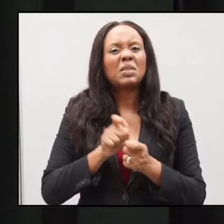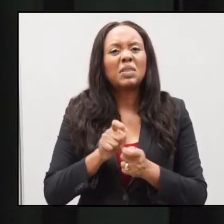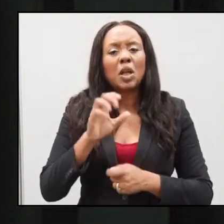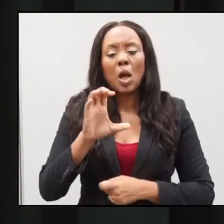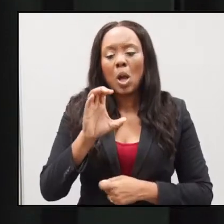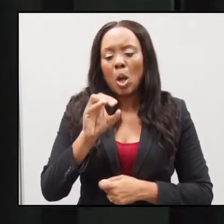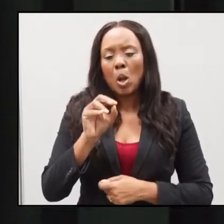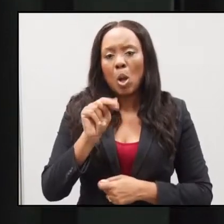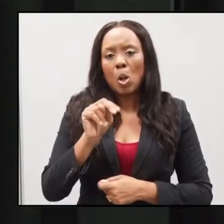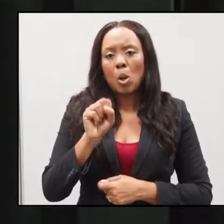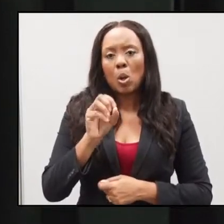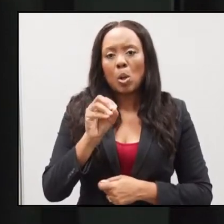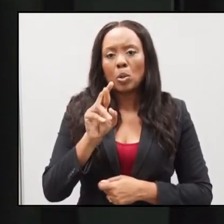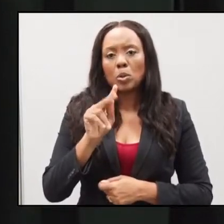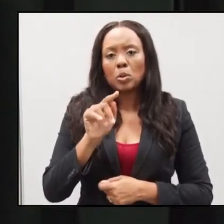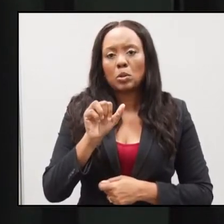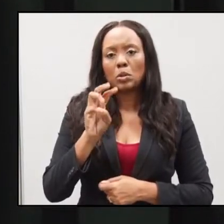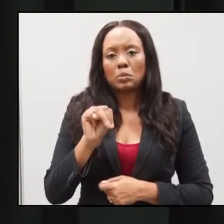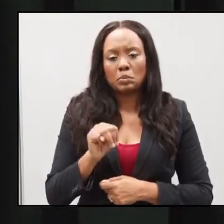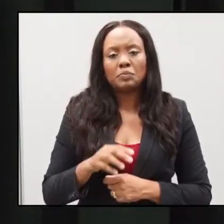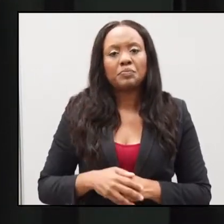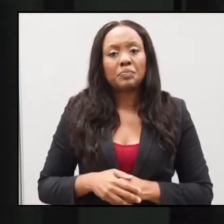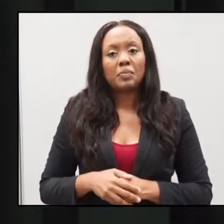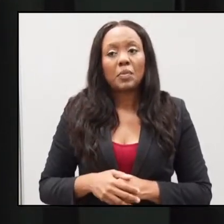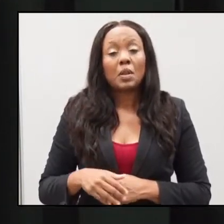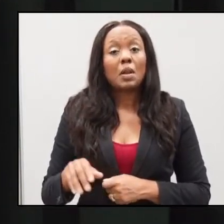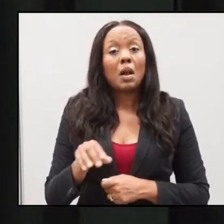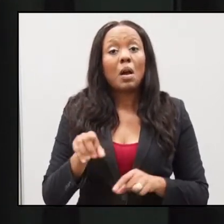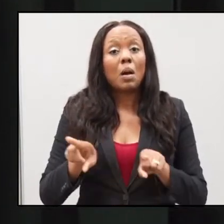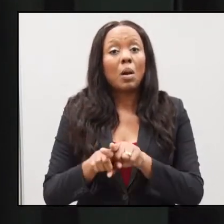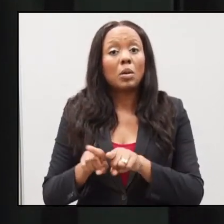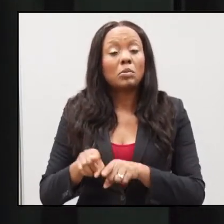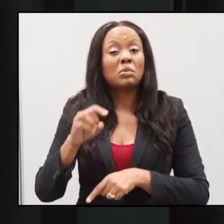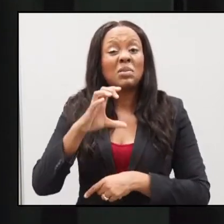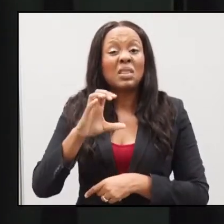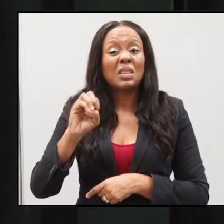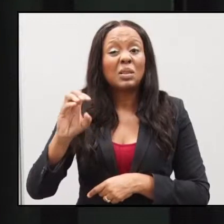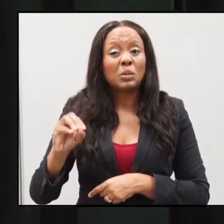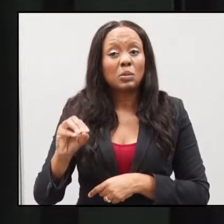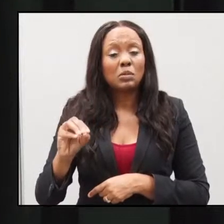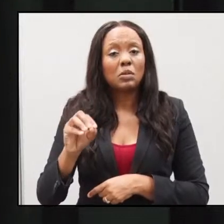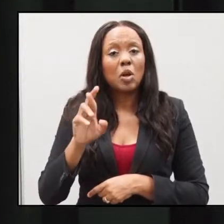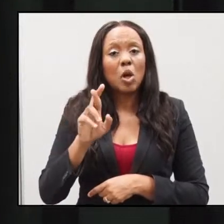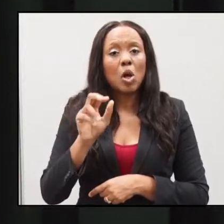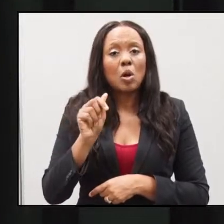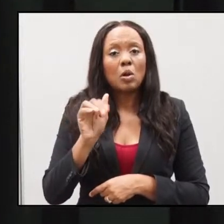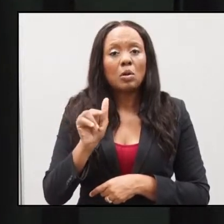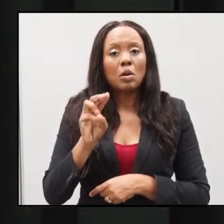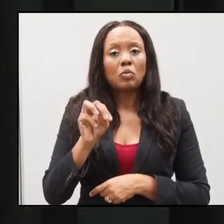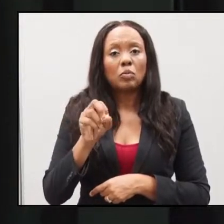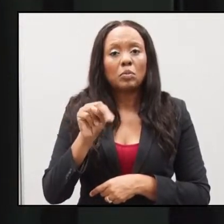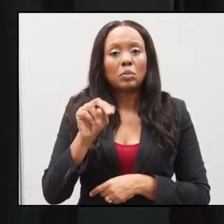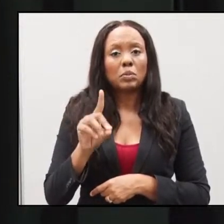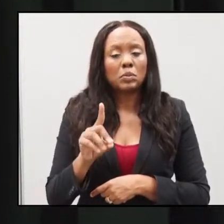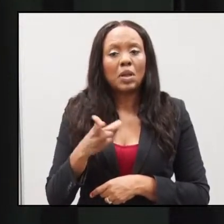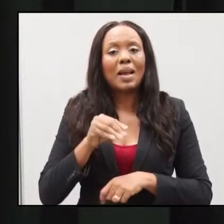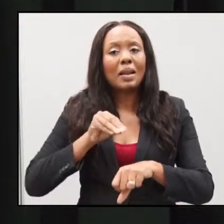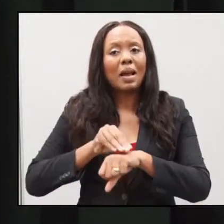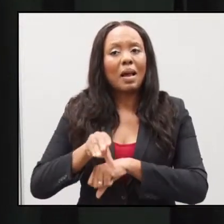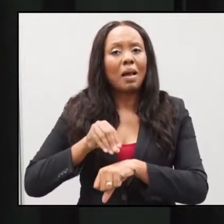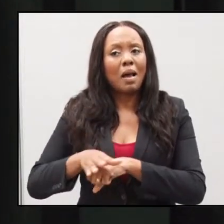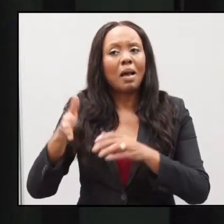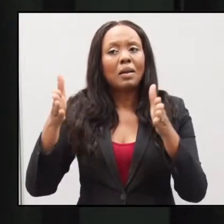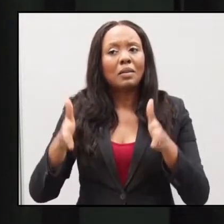Chairman, President, and CEO, Mr. Lawrence Schindel, CEO of Isayo, Mr. Raymond St. Martin, and Isayo Advisor, Intellectual Property